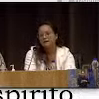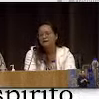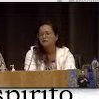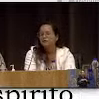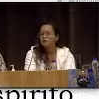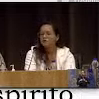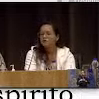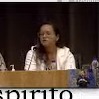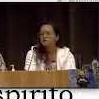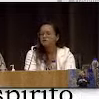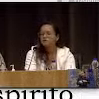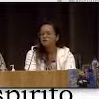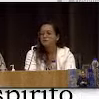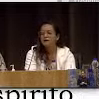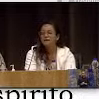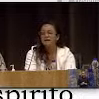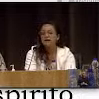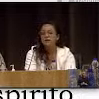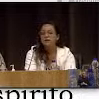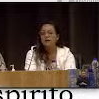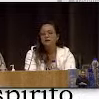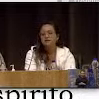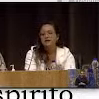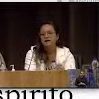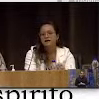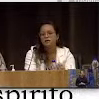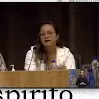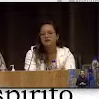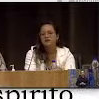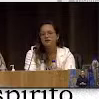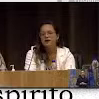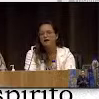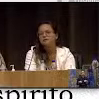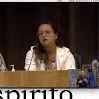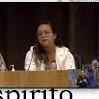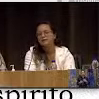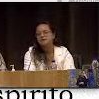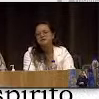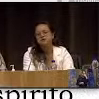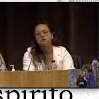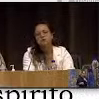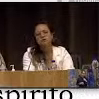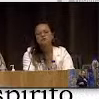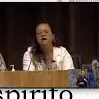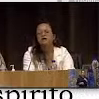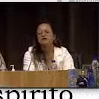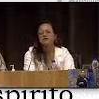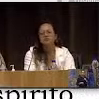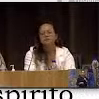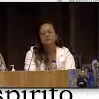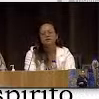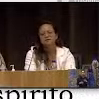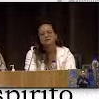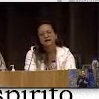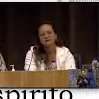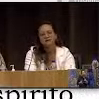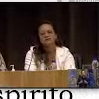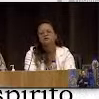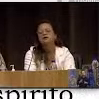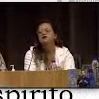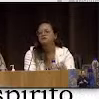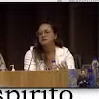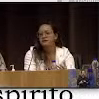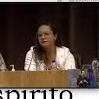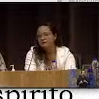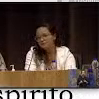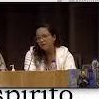of beds for COVID-19. Before, the profile was highly